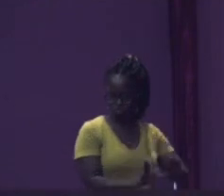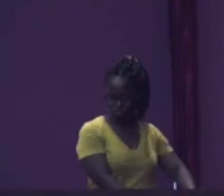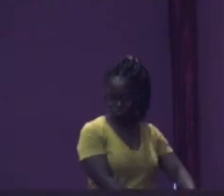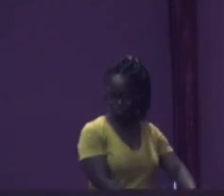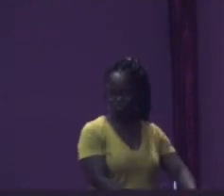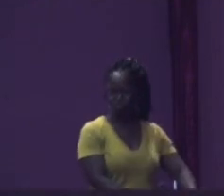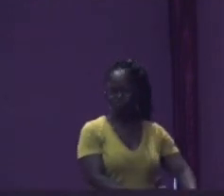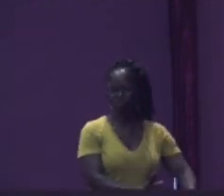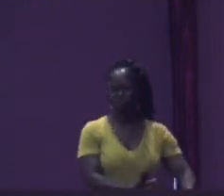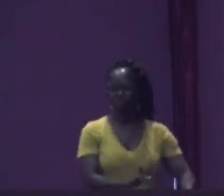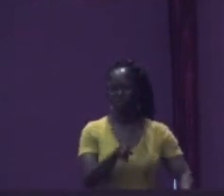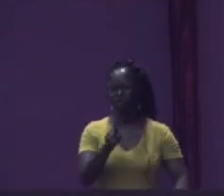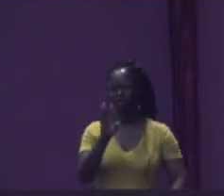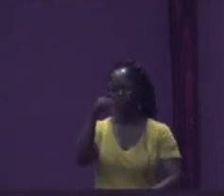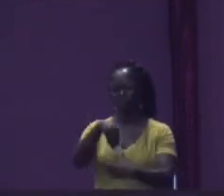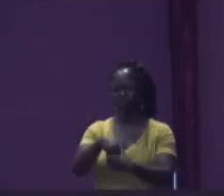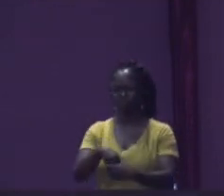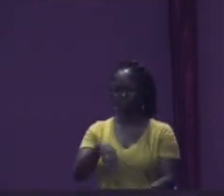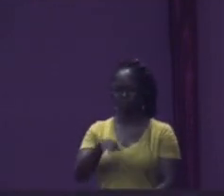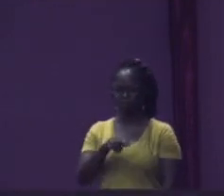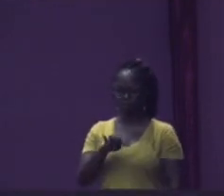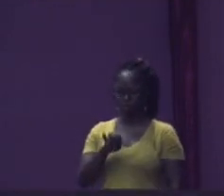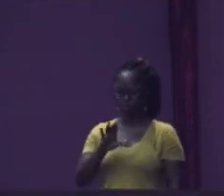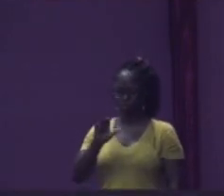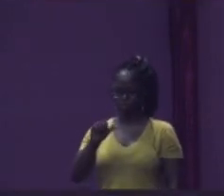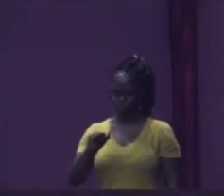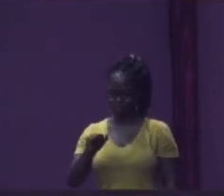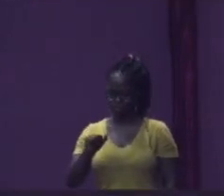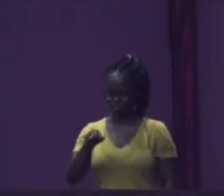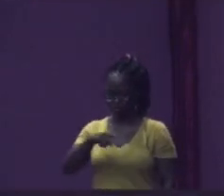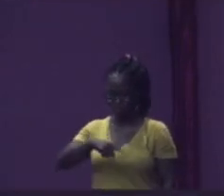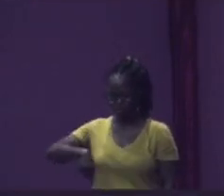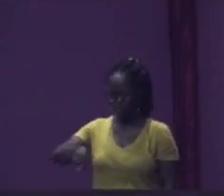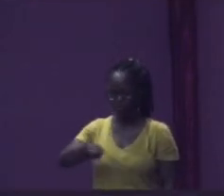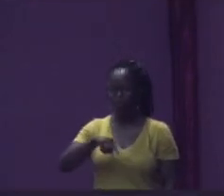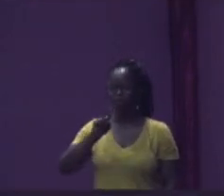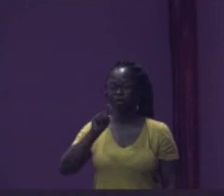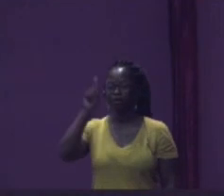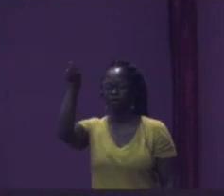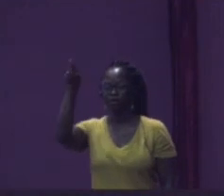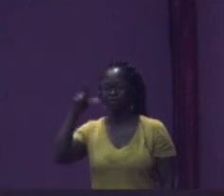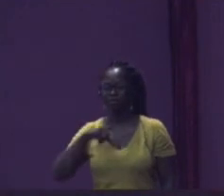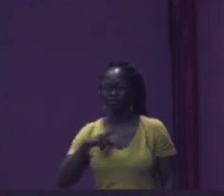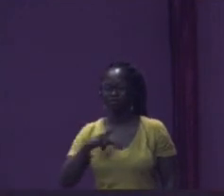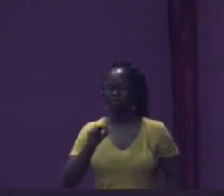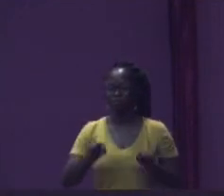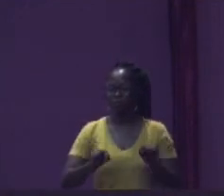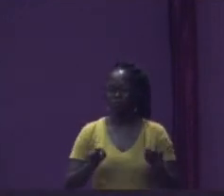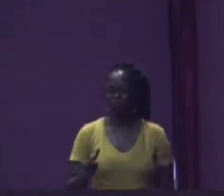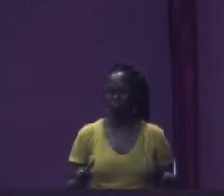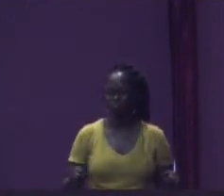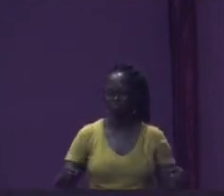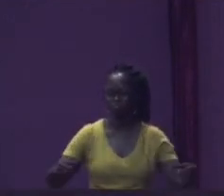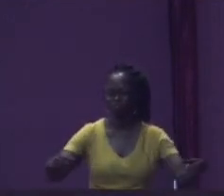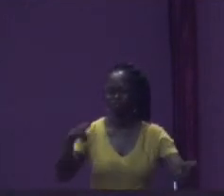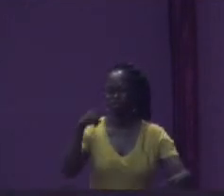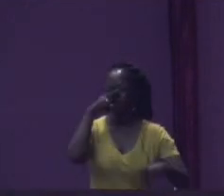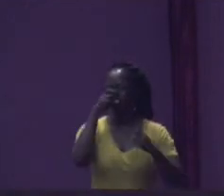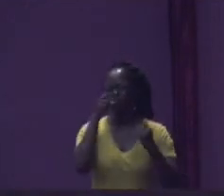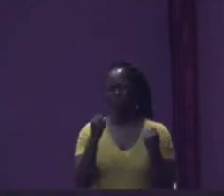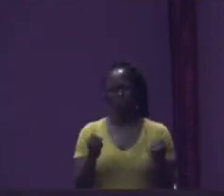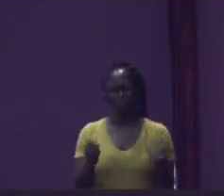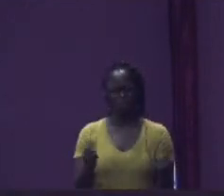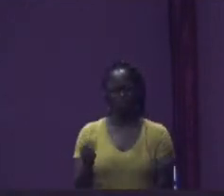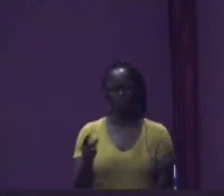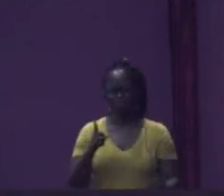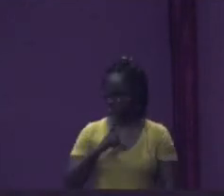in Guatemala. And there's a very, very strong bias against both the indigenous and the